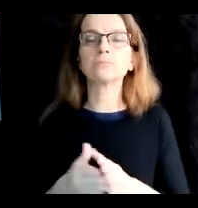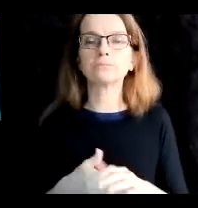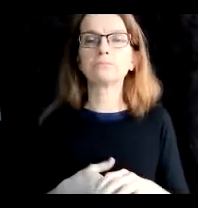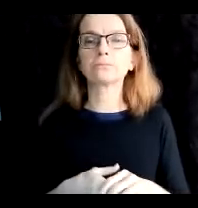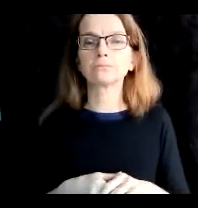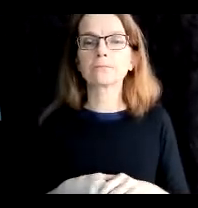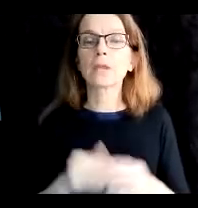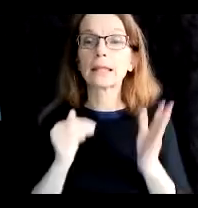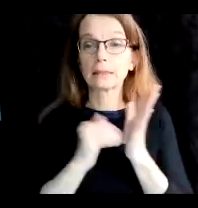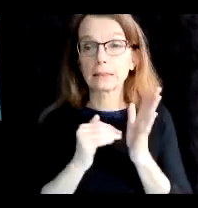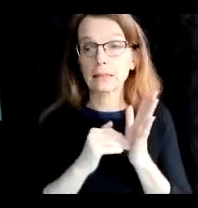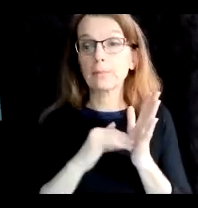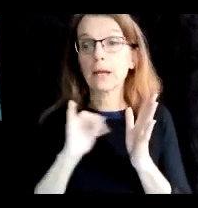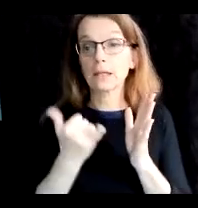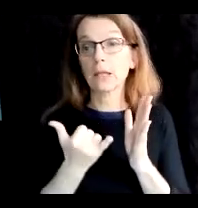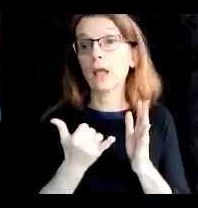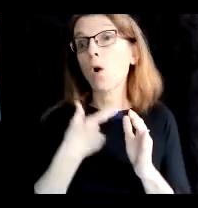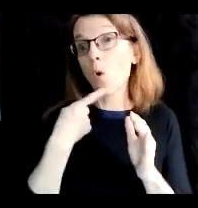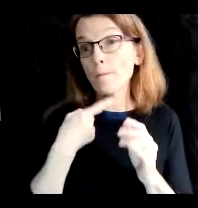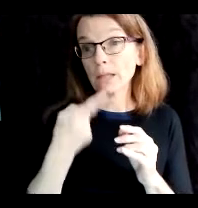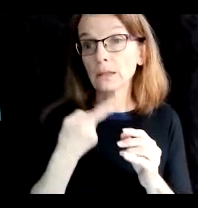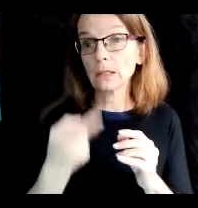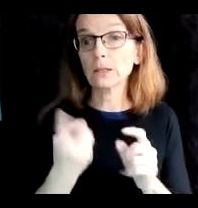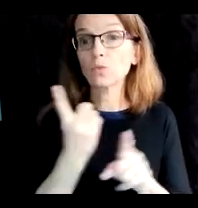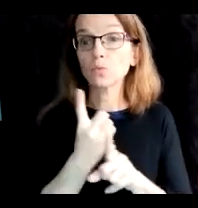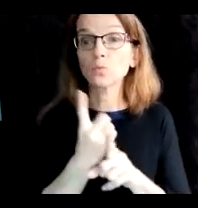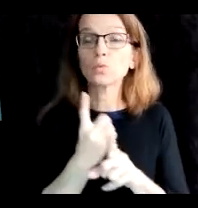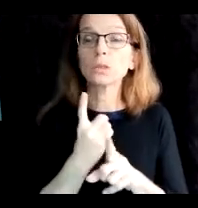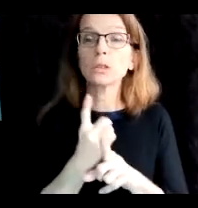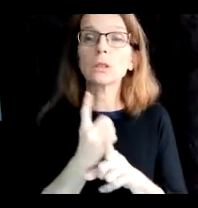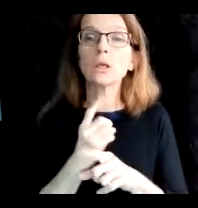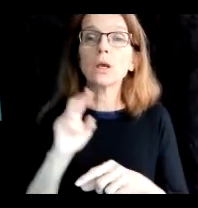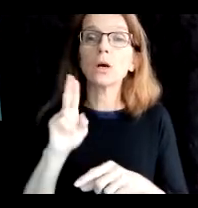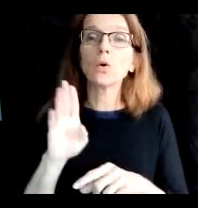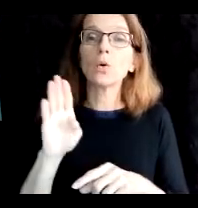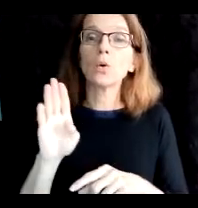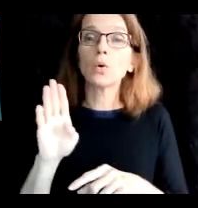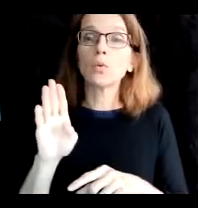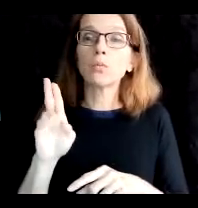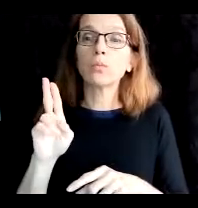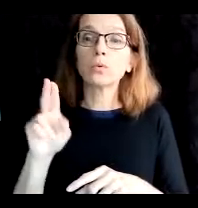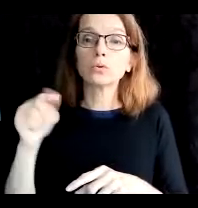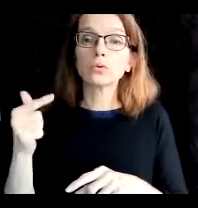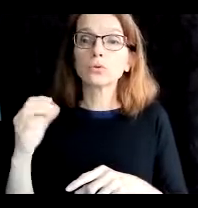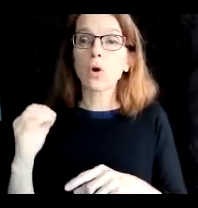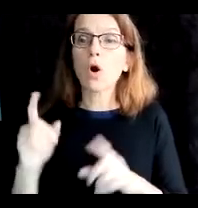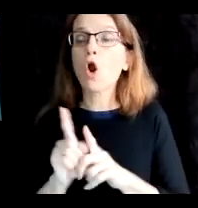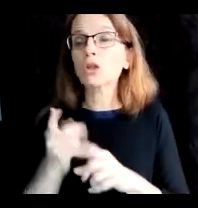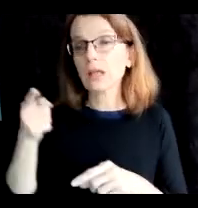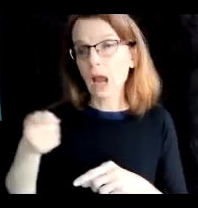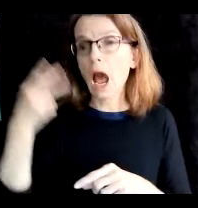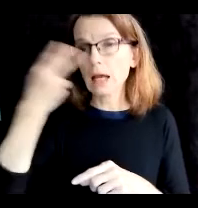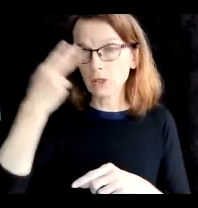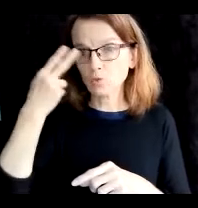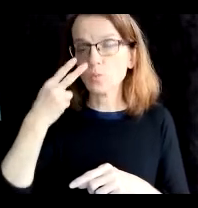is African understanding of Ubuntu, which means like spirituality, relationship between the